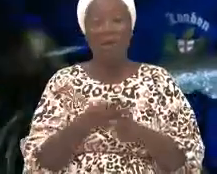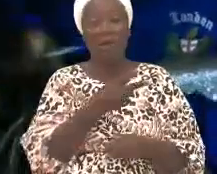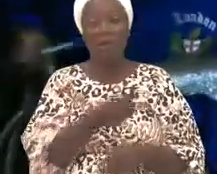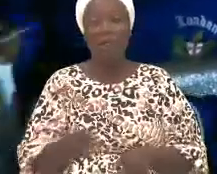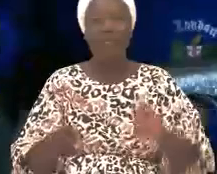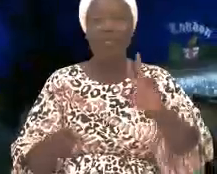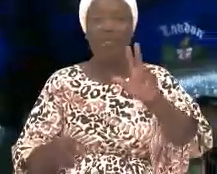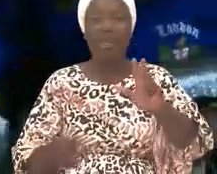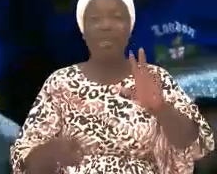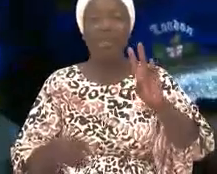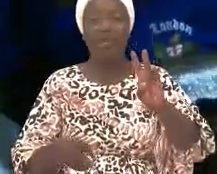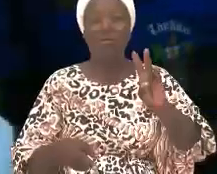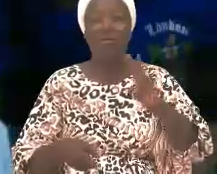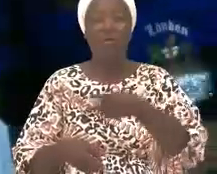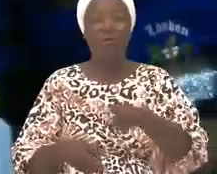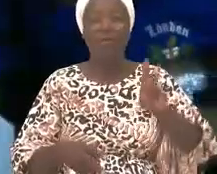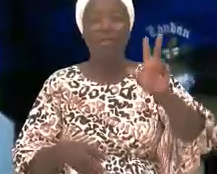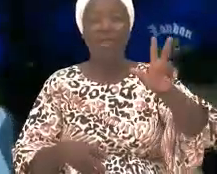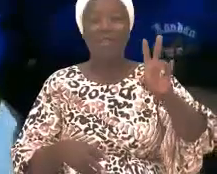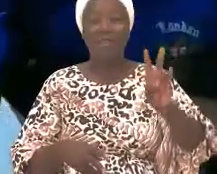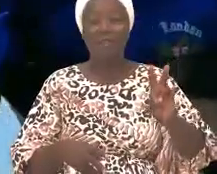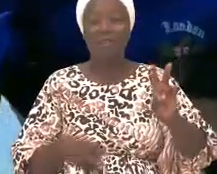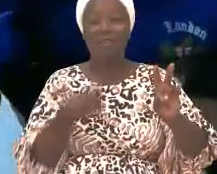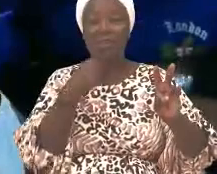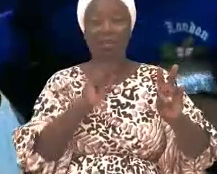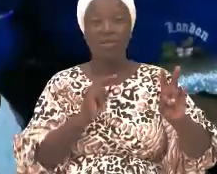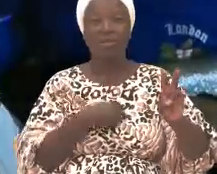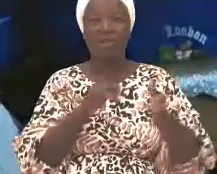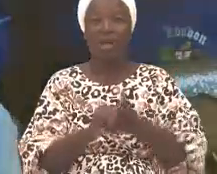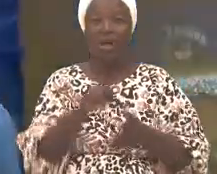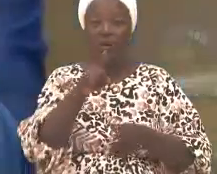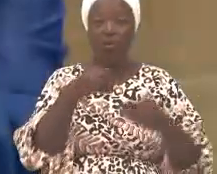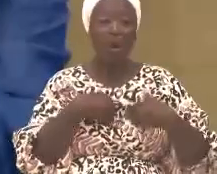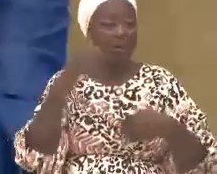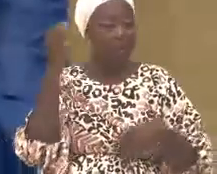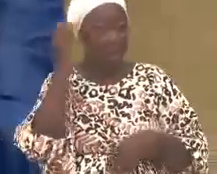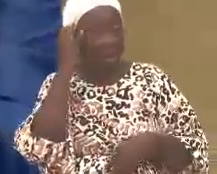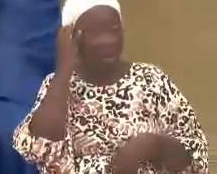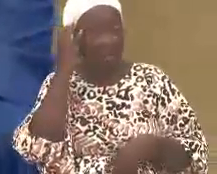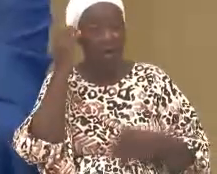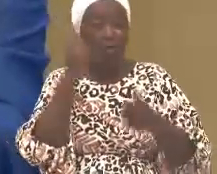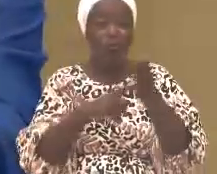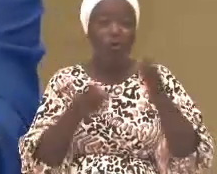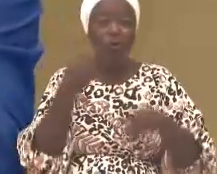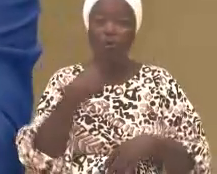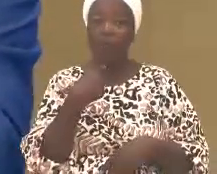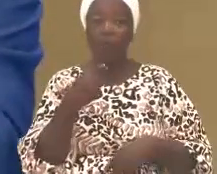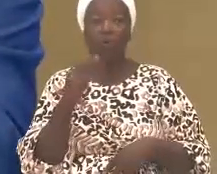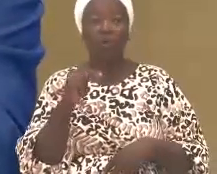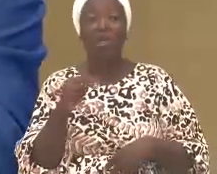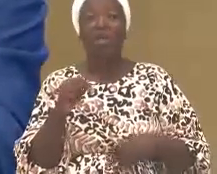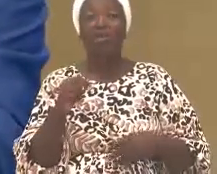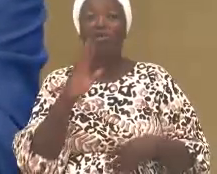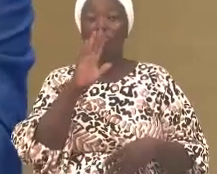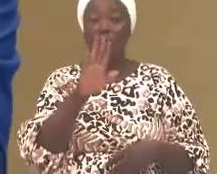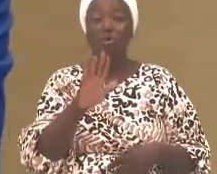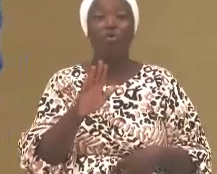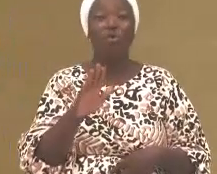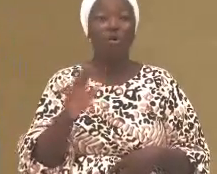37. Verse 37 tells us, you have heard what was spoken, your graves